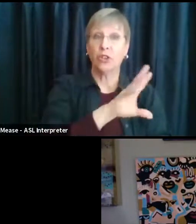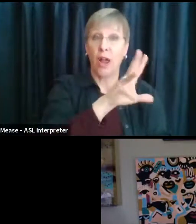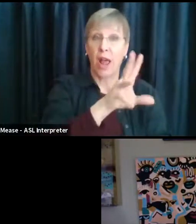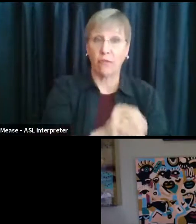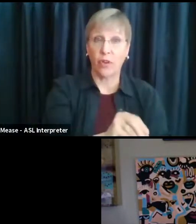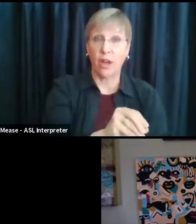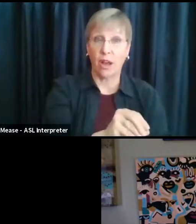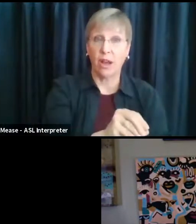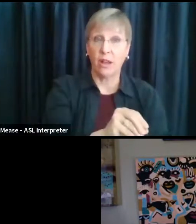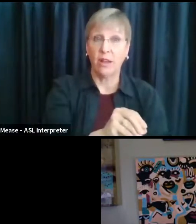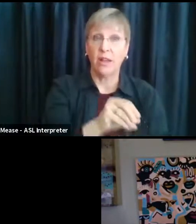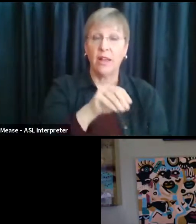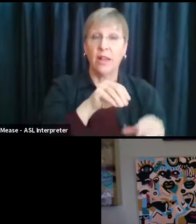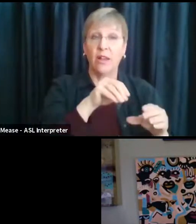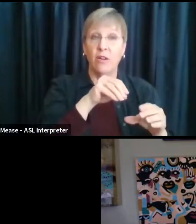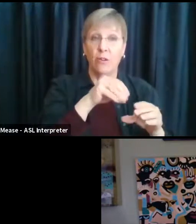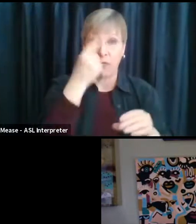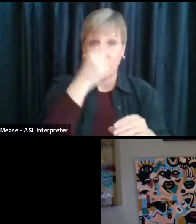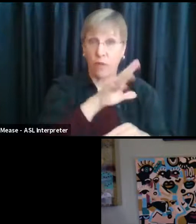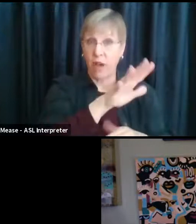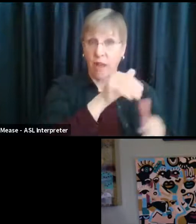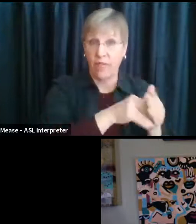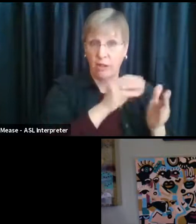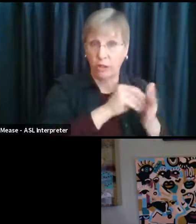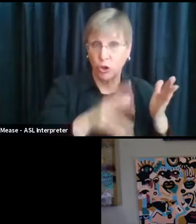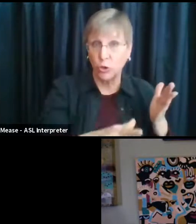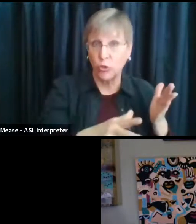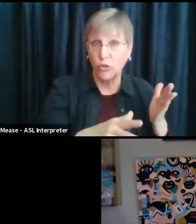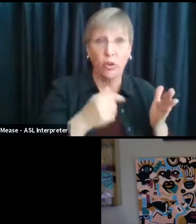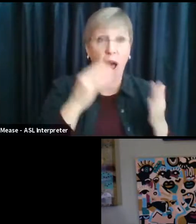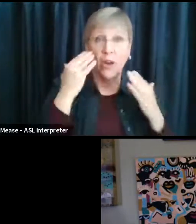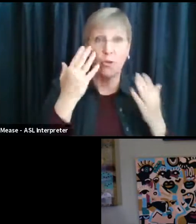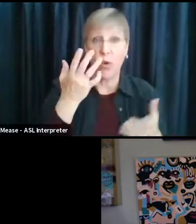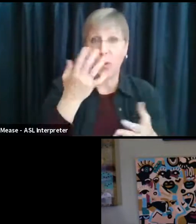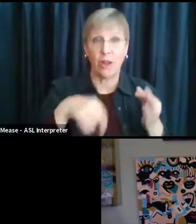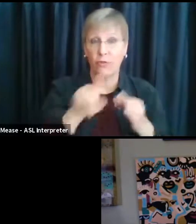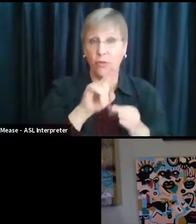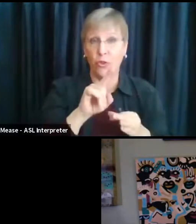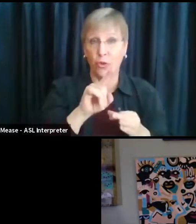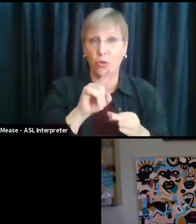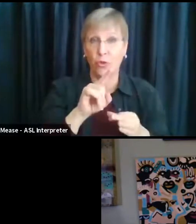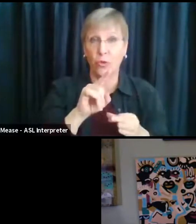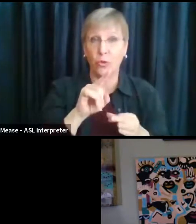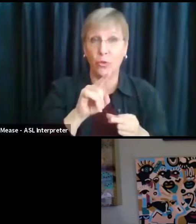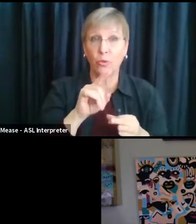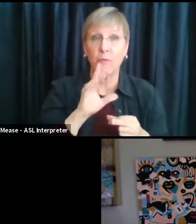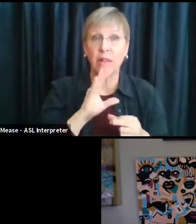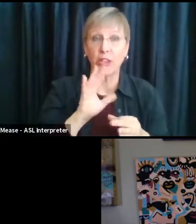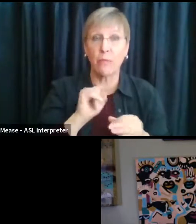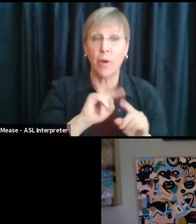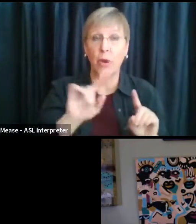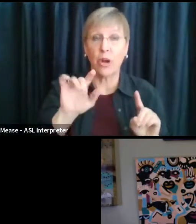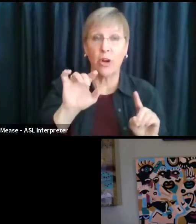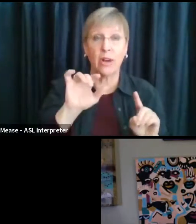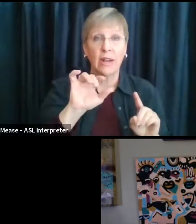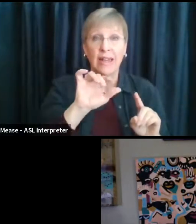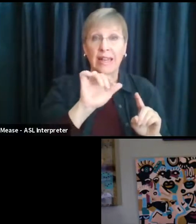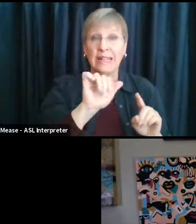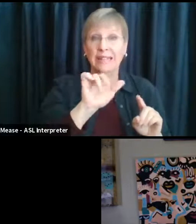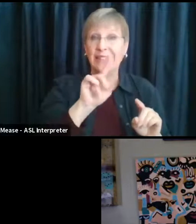Africa in Dakar for 5,000 students. So I don't know if you imagine, but we're tens of millions today.